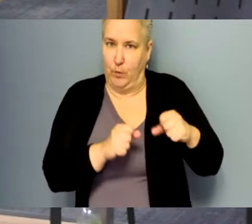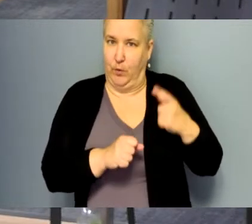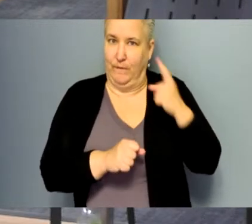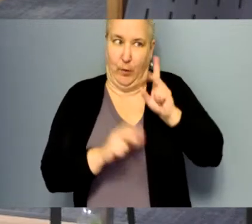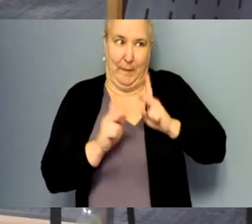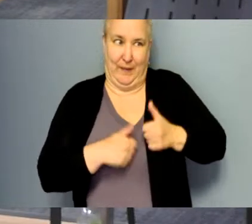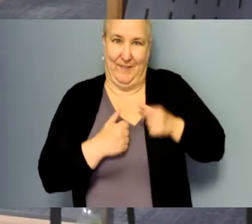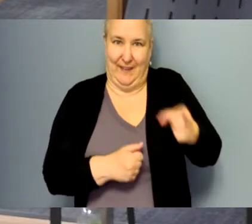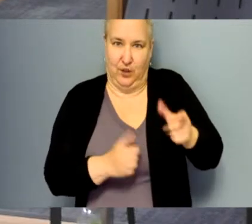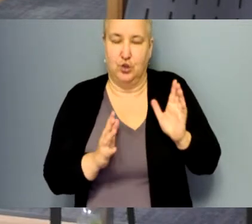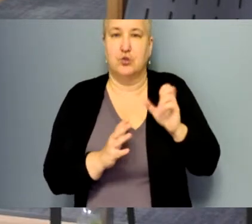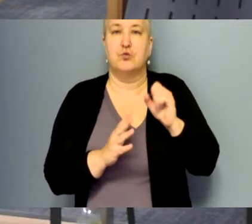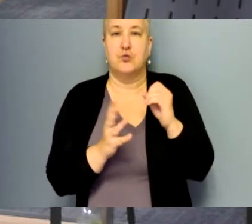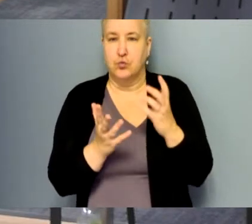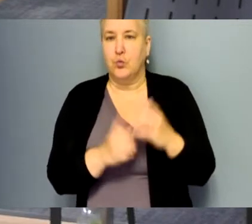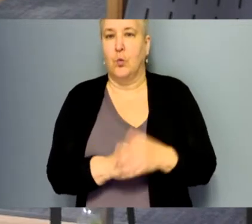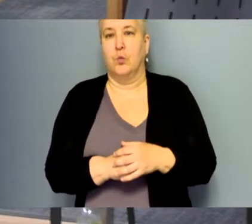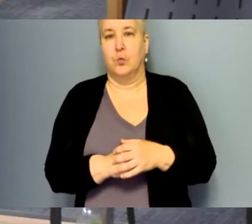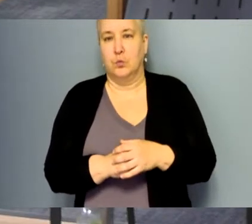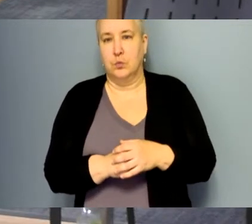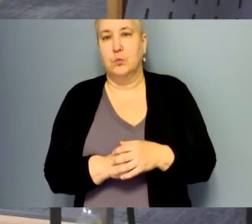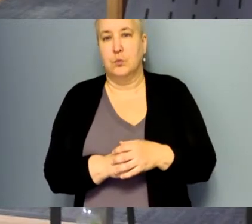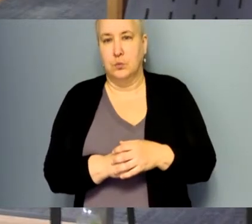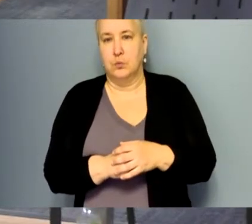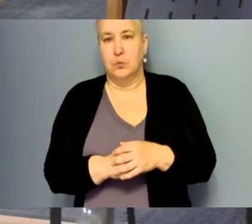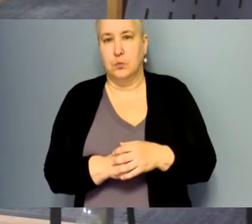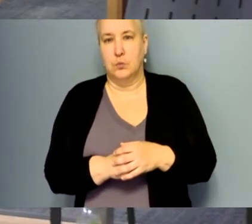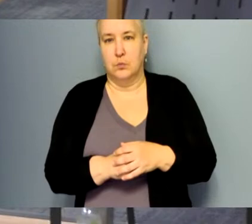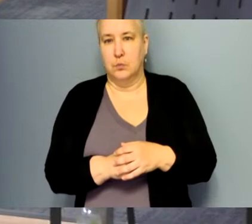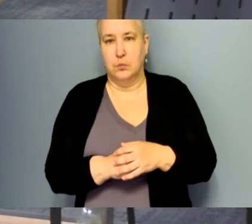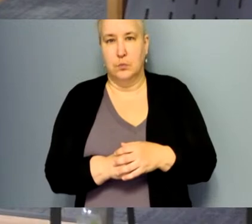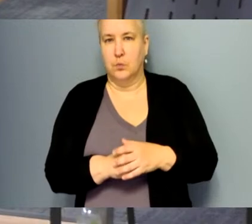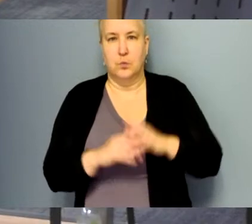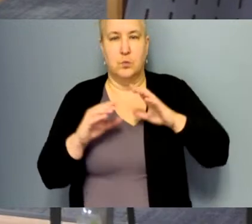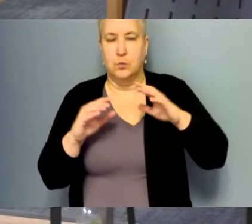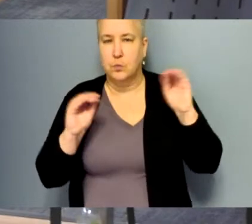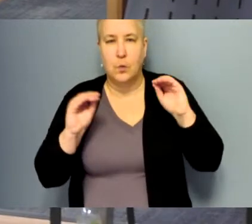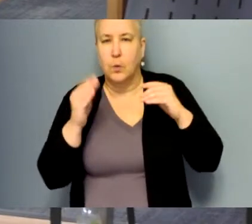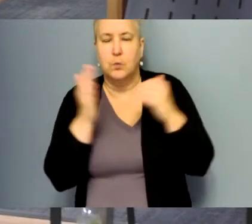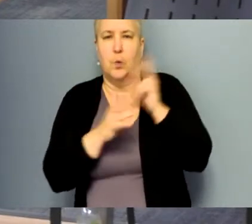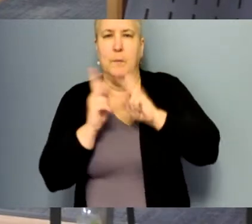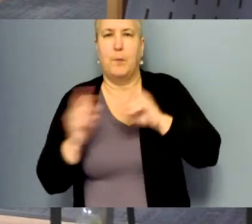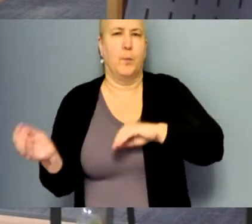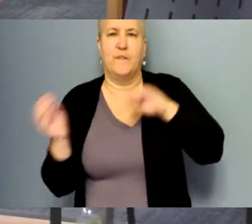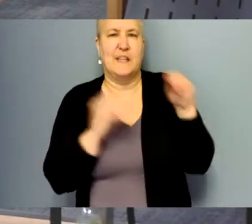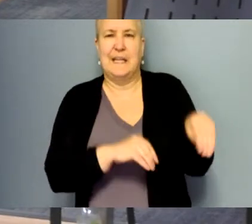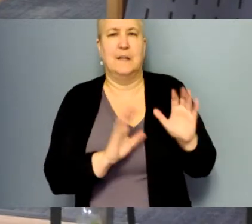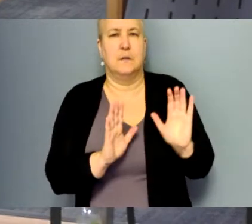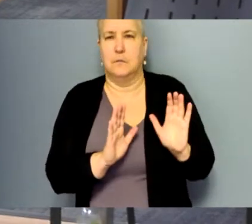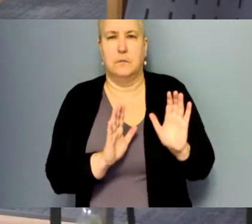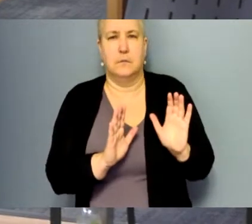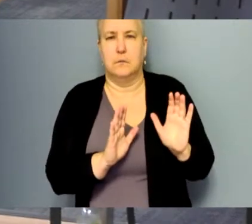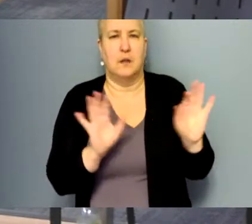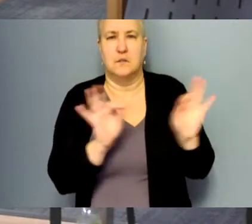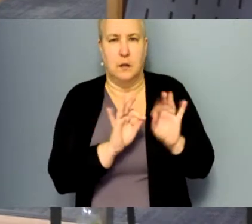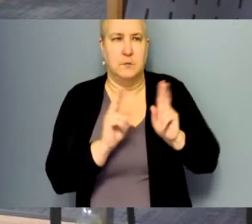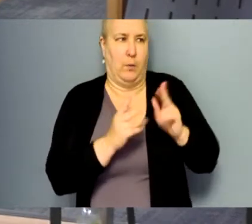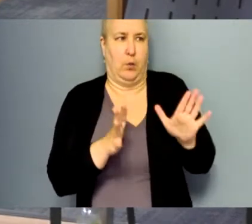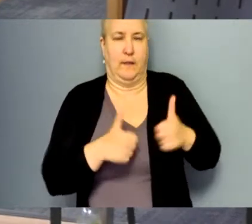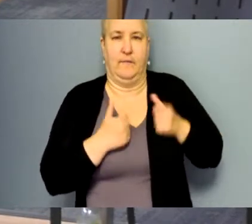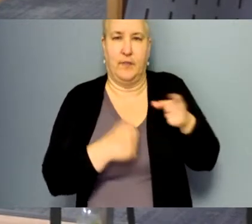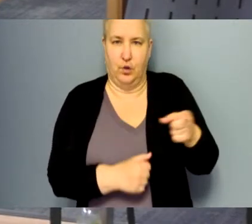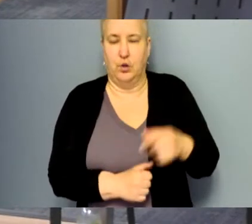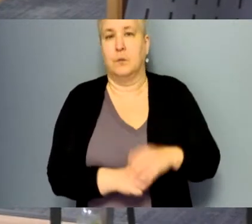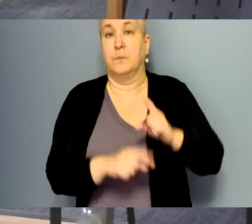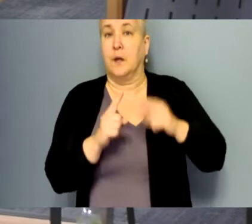people living there. So there won't be new people moving in as so far as it's occupied. You know,